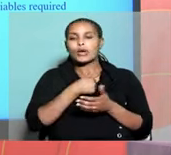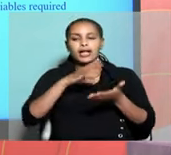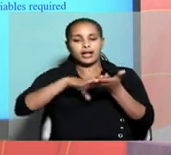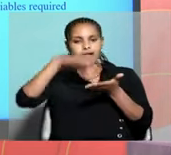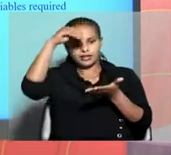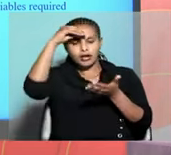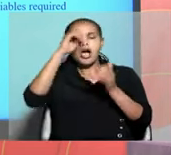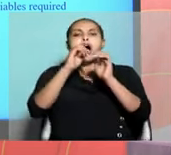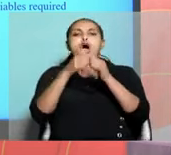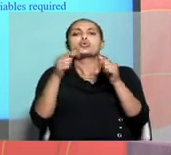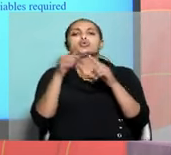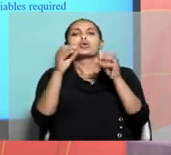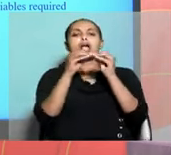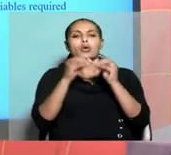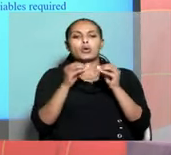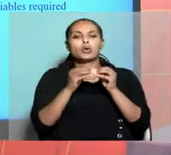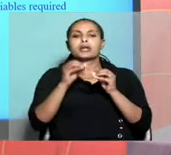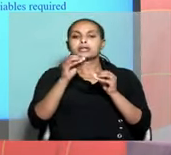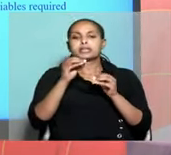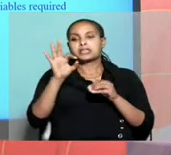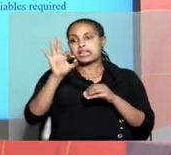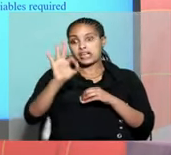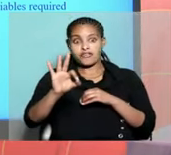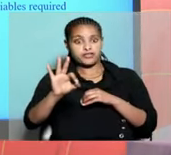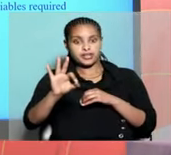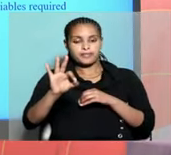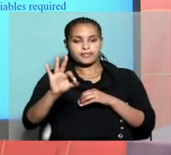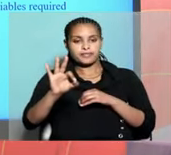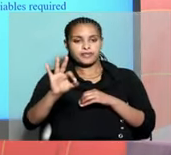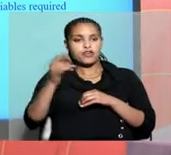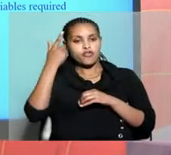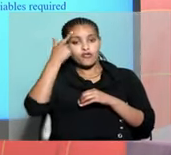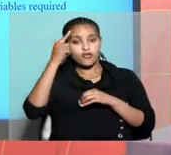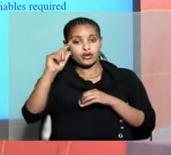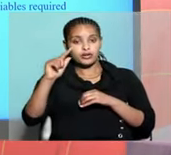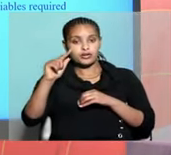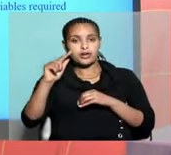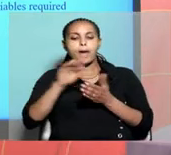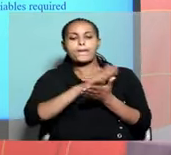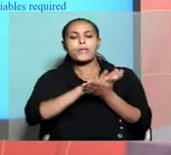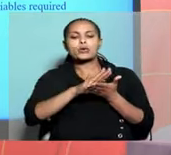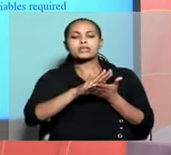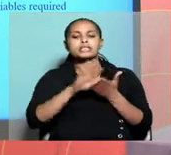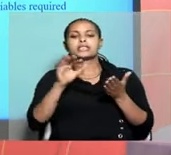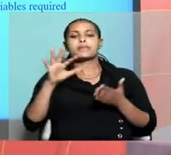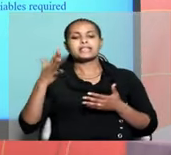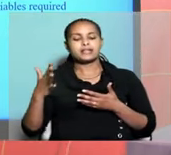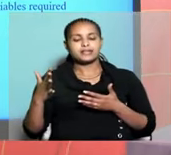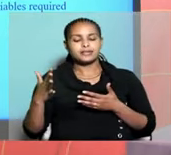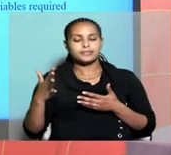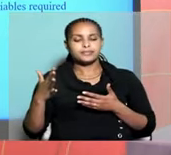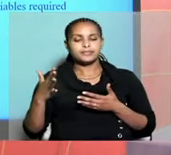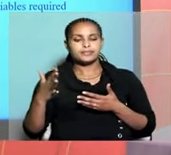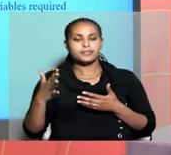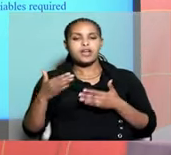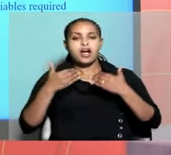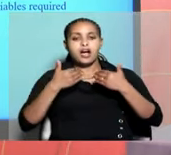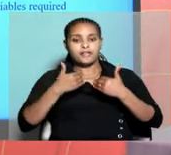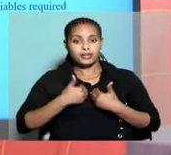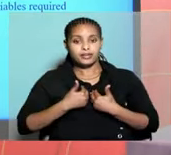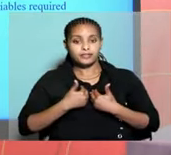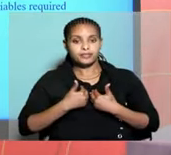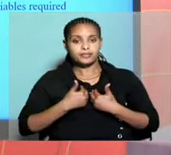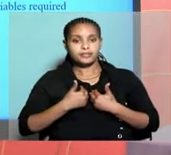We learned how to calculate degree of freedom for a pure substance